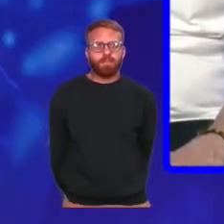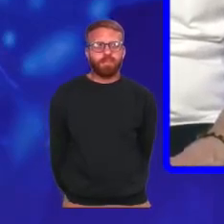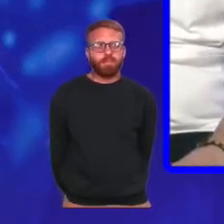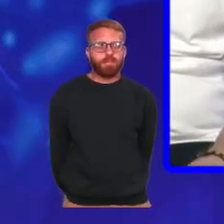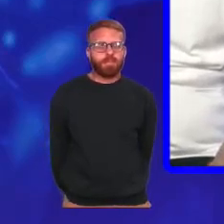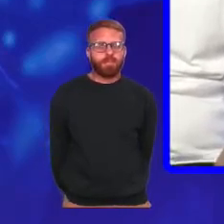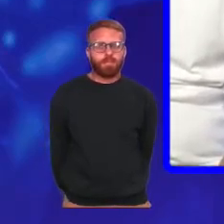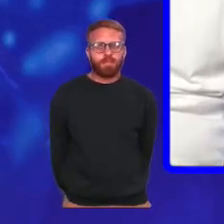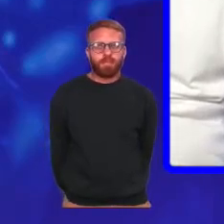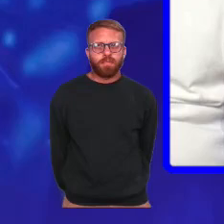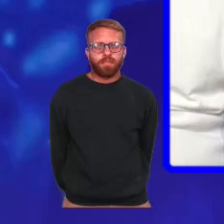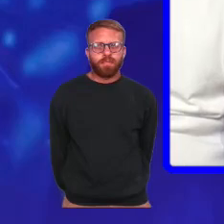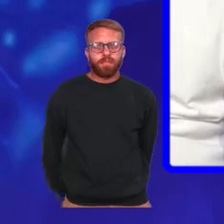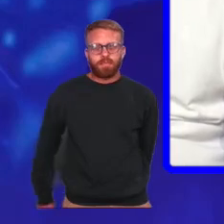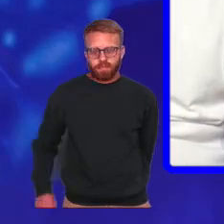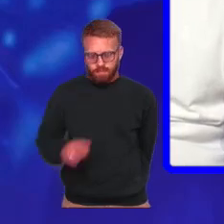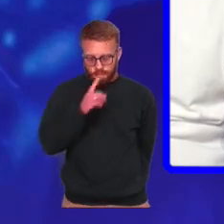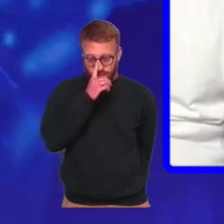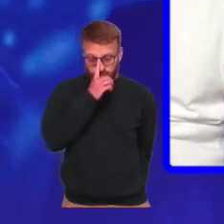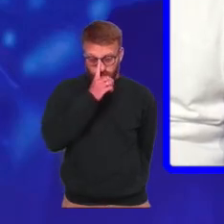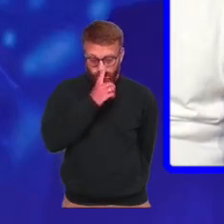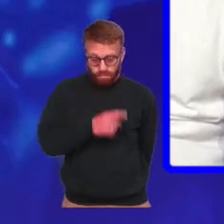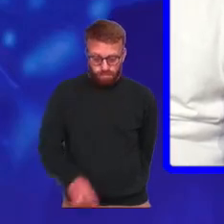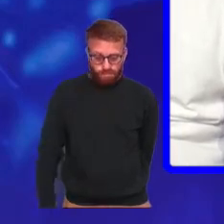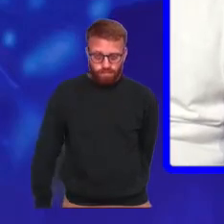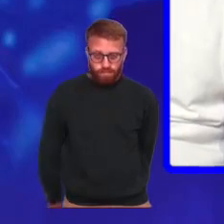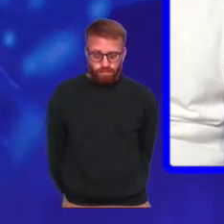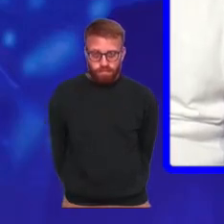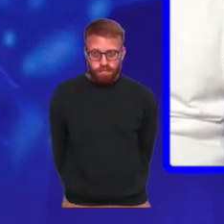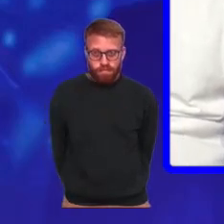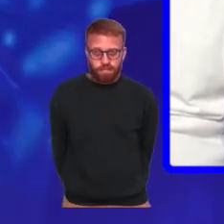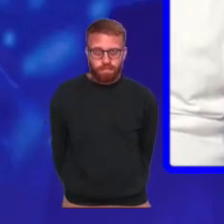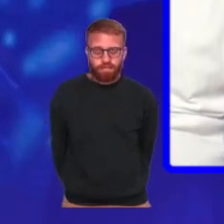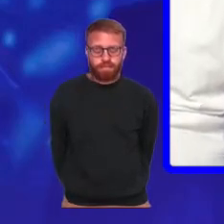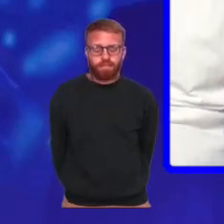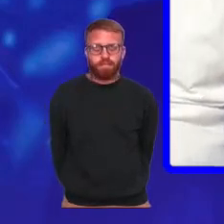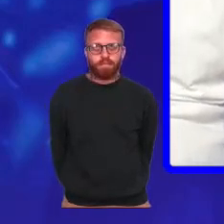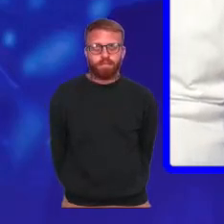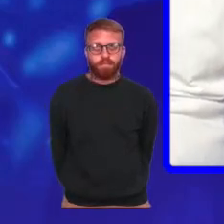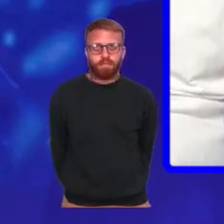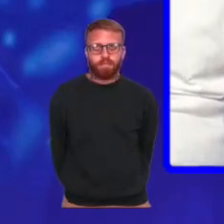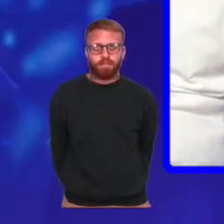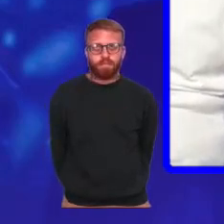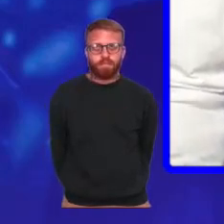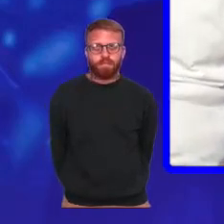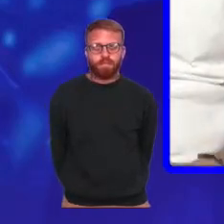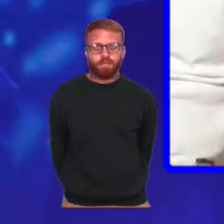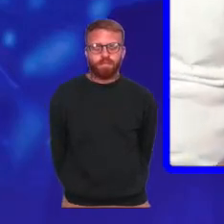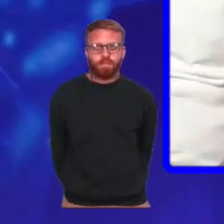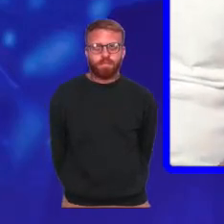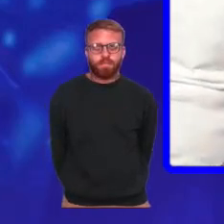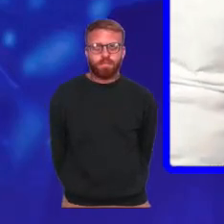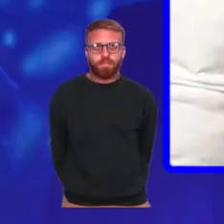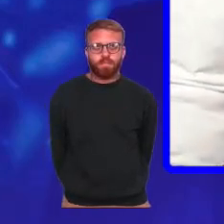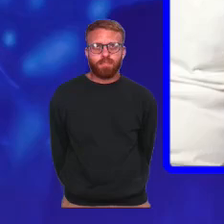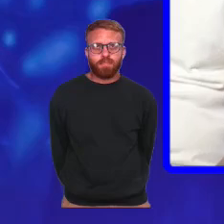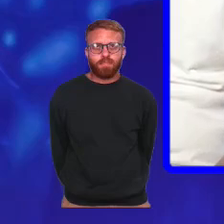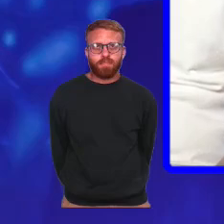with internal, external studios and coordinate that work around the world?